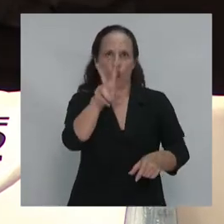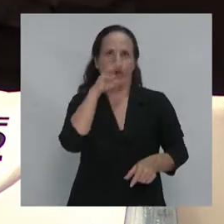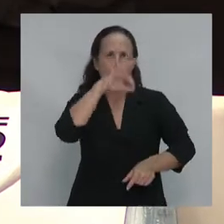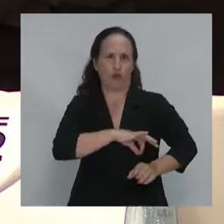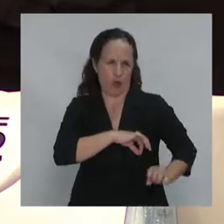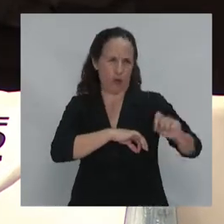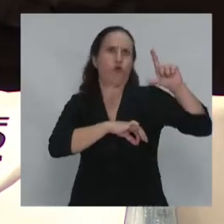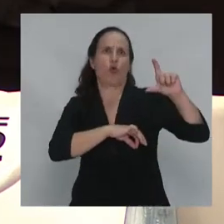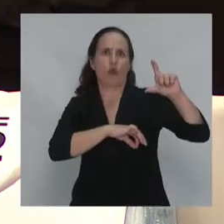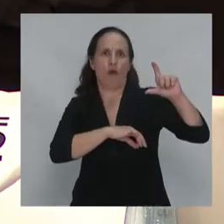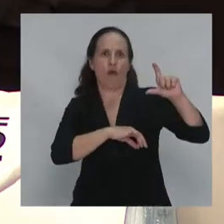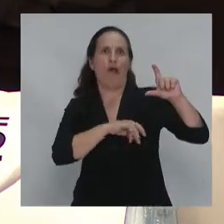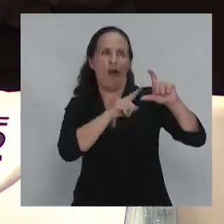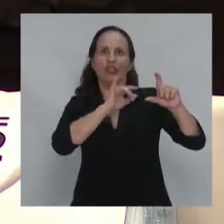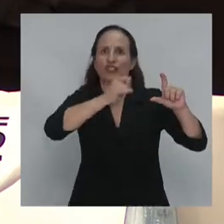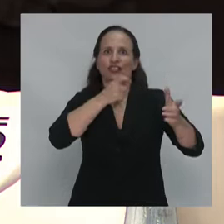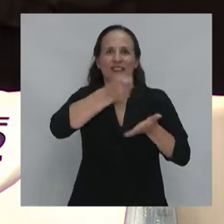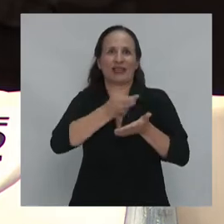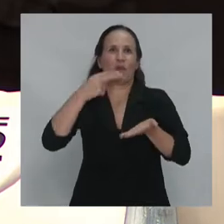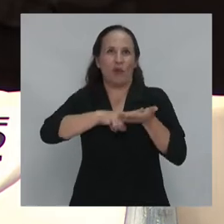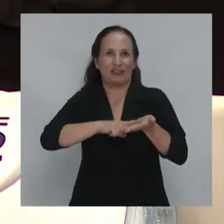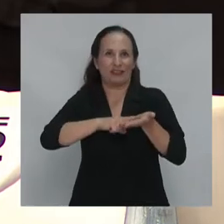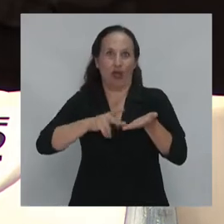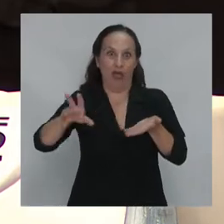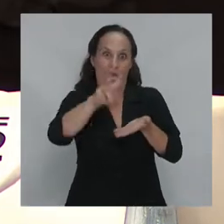limit that those who have more don't want to give it to people who have